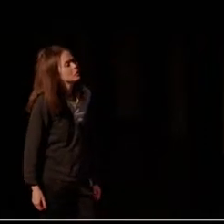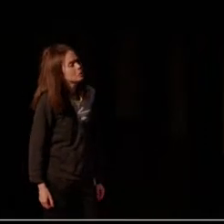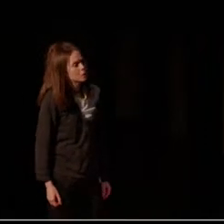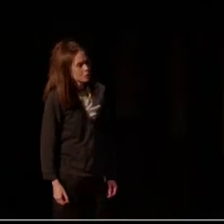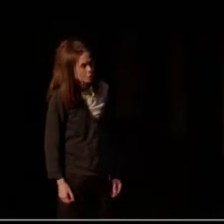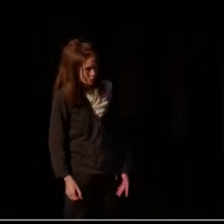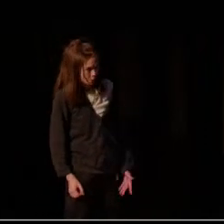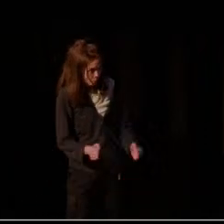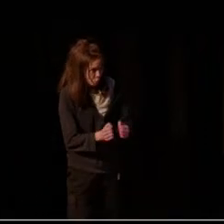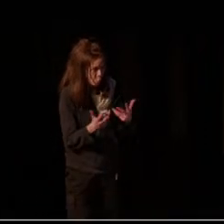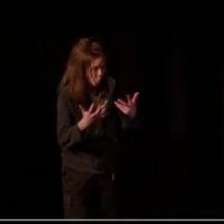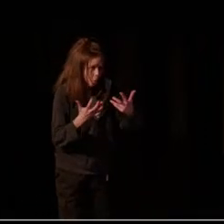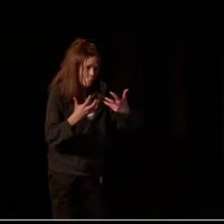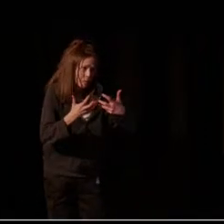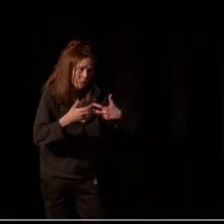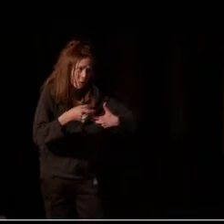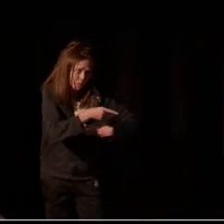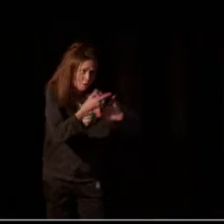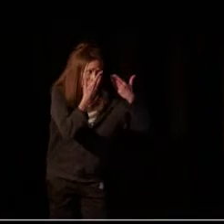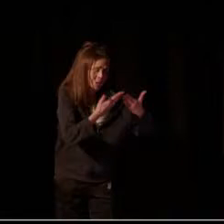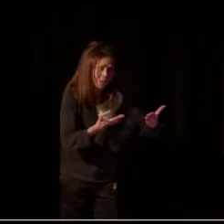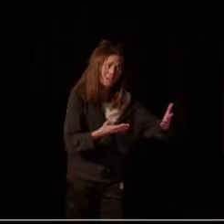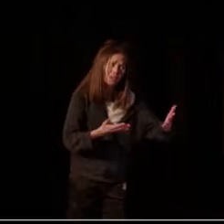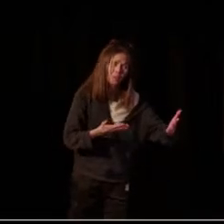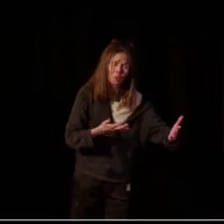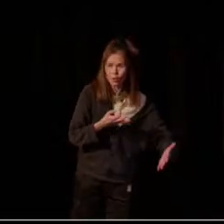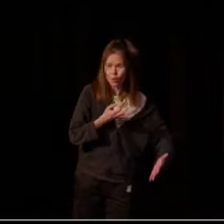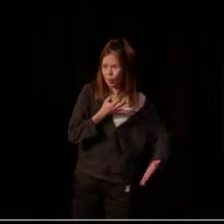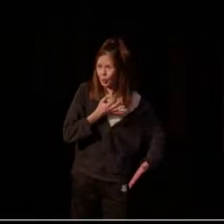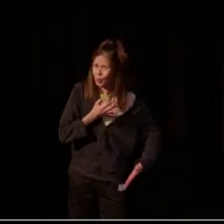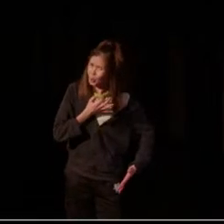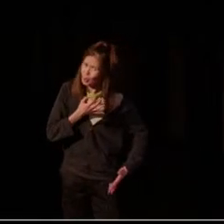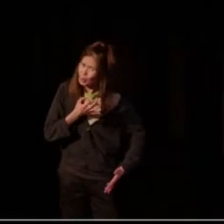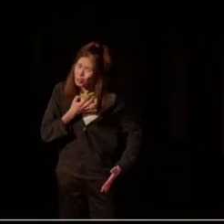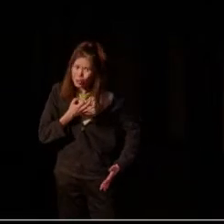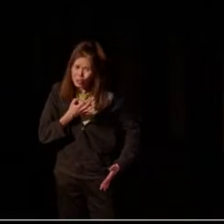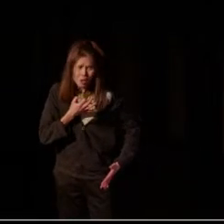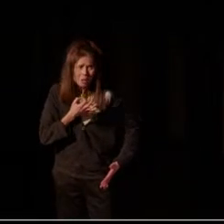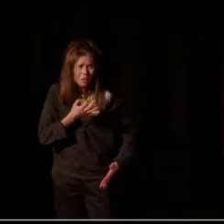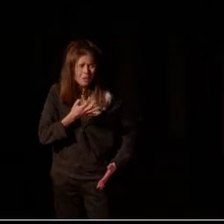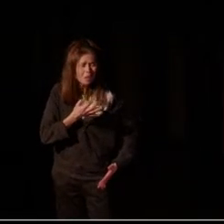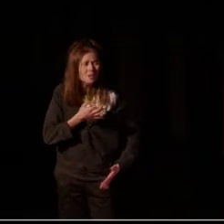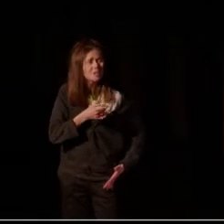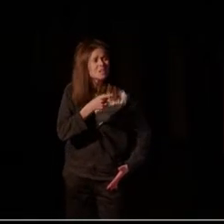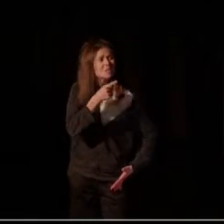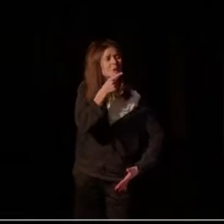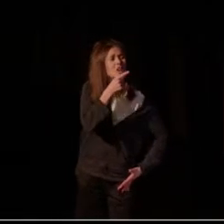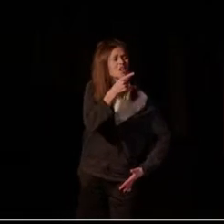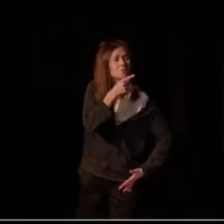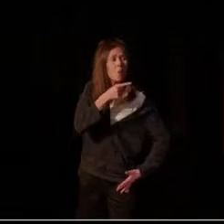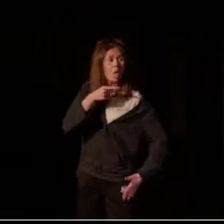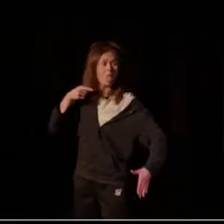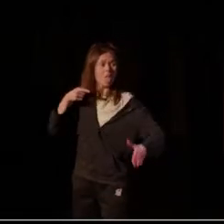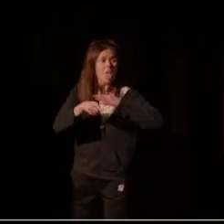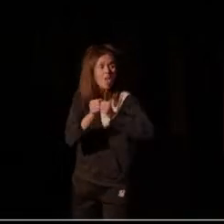half of my heart. Do not. You split your own.